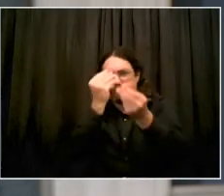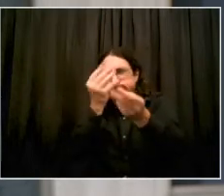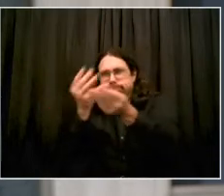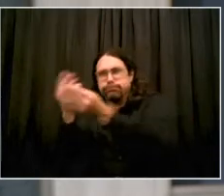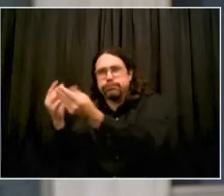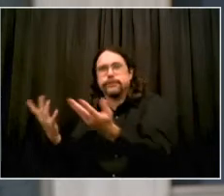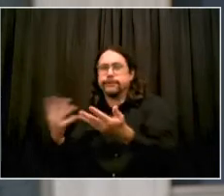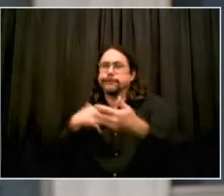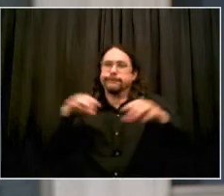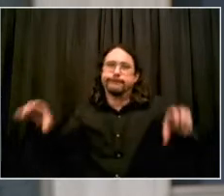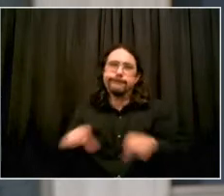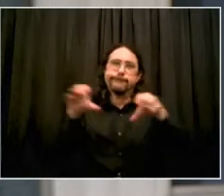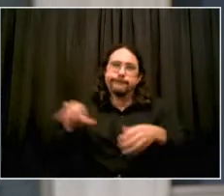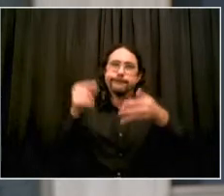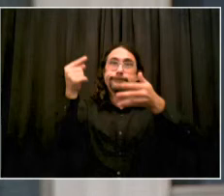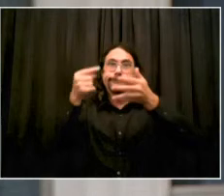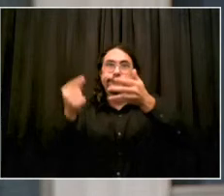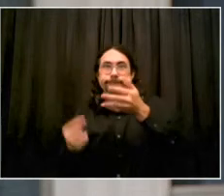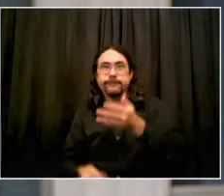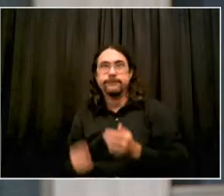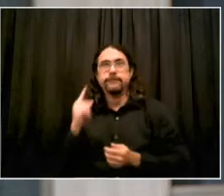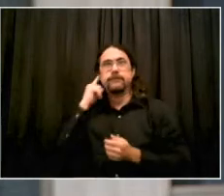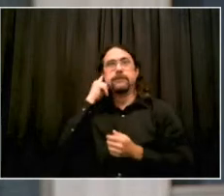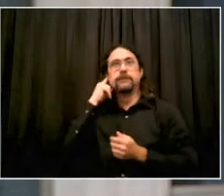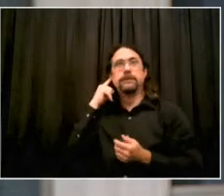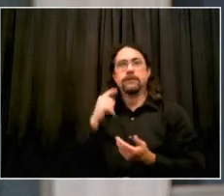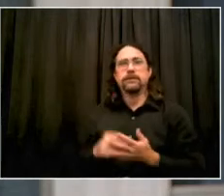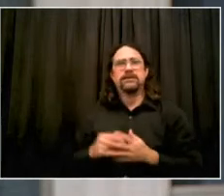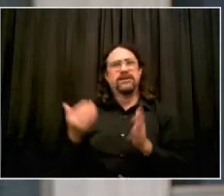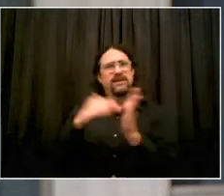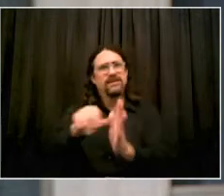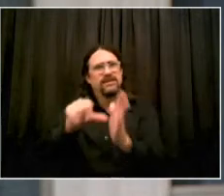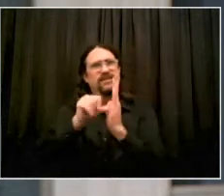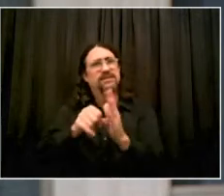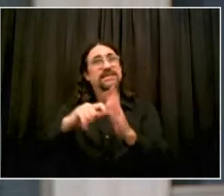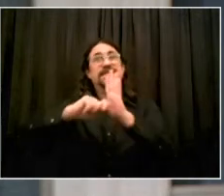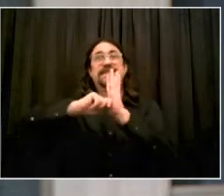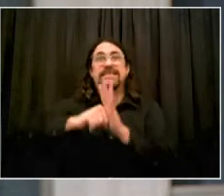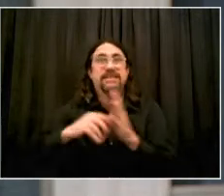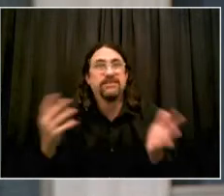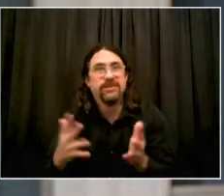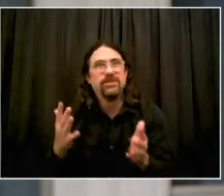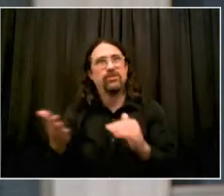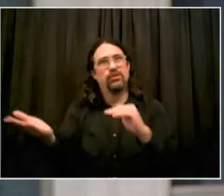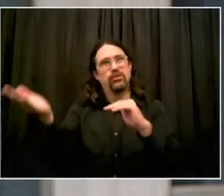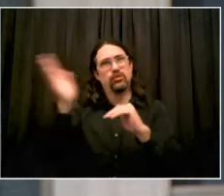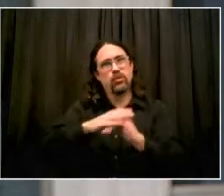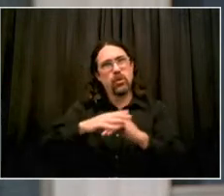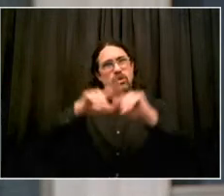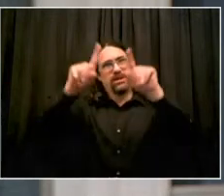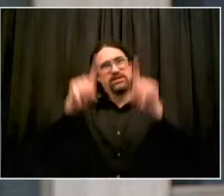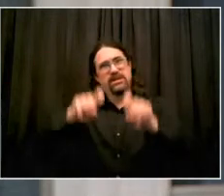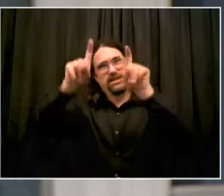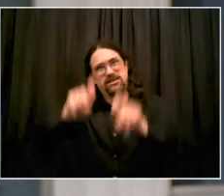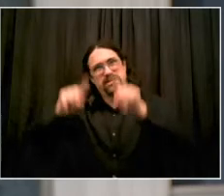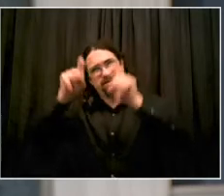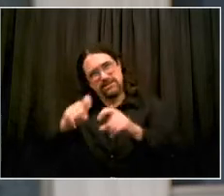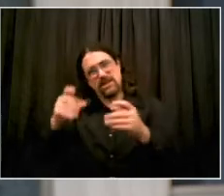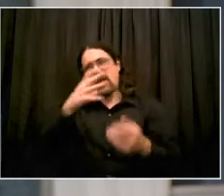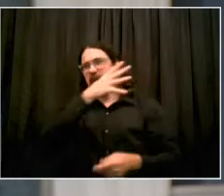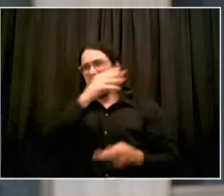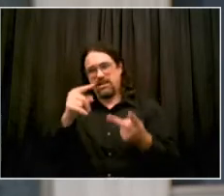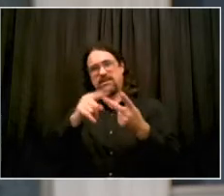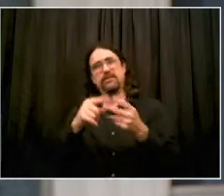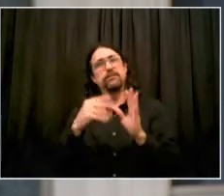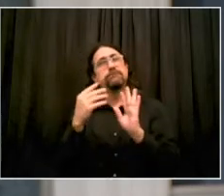stay healthy, so that we never have to have the tragedies that we had in March and April, and that so many of us have been affected